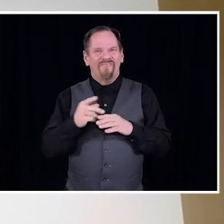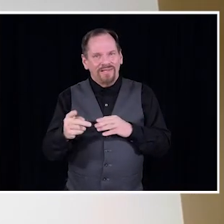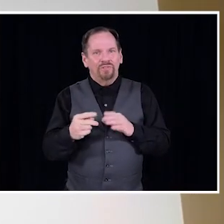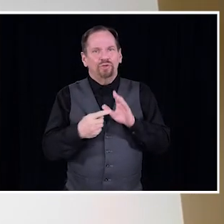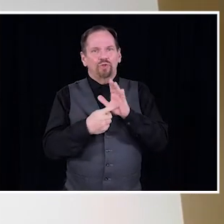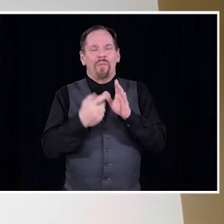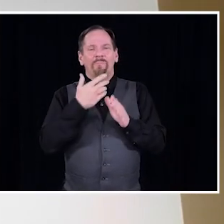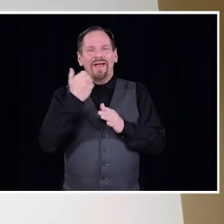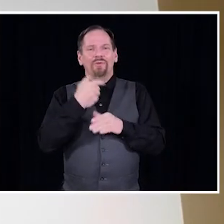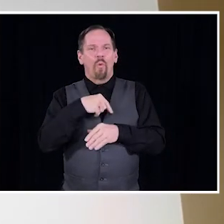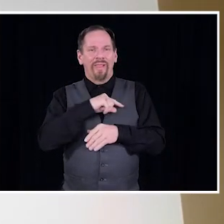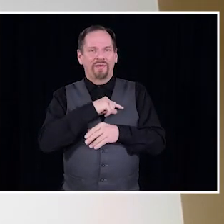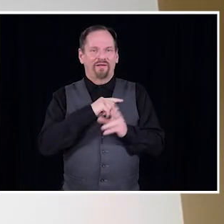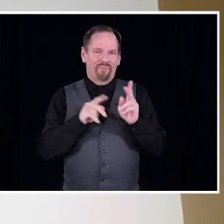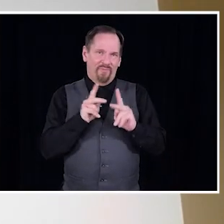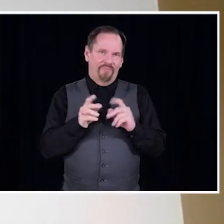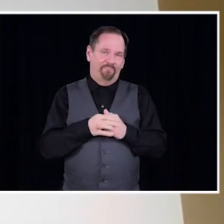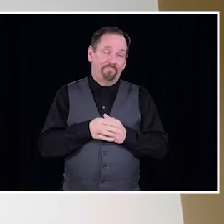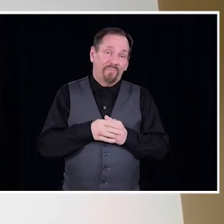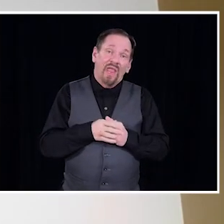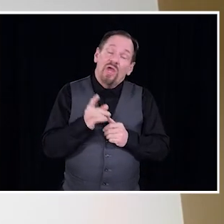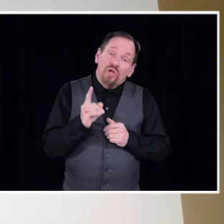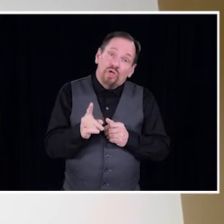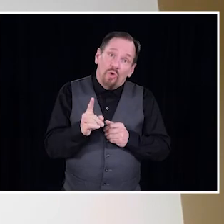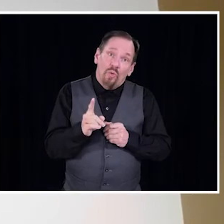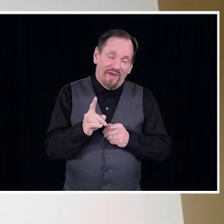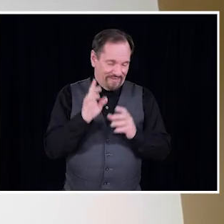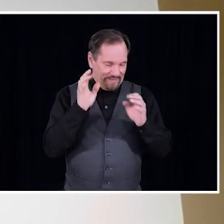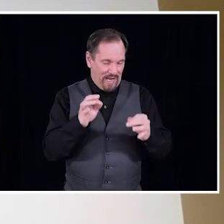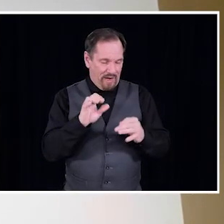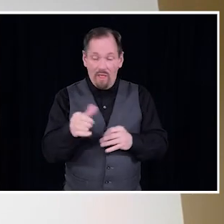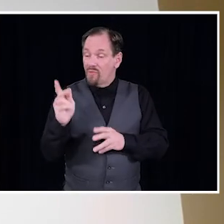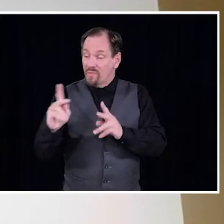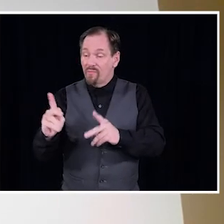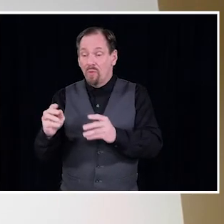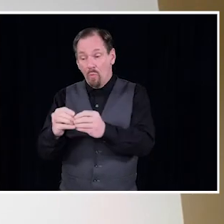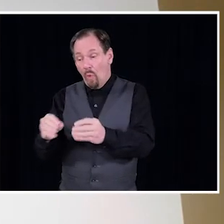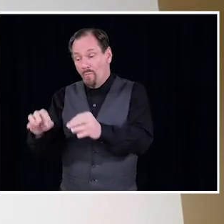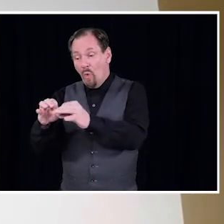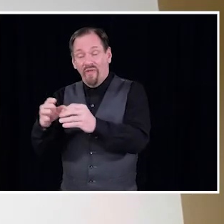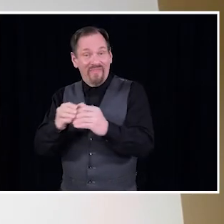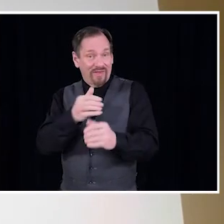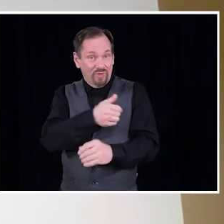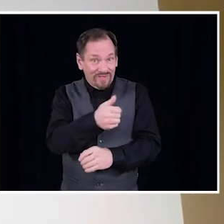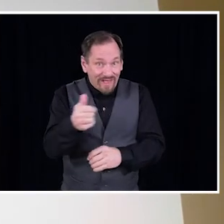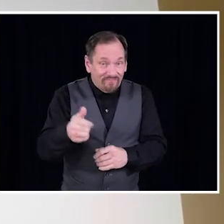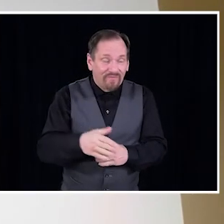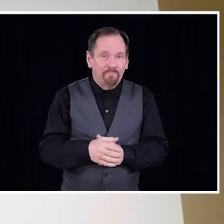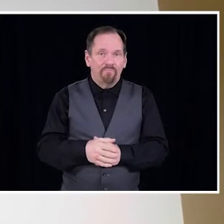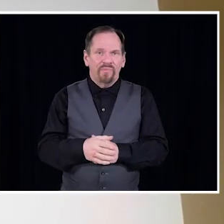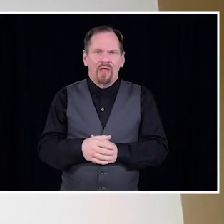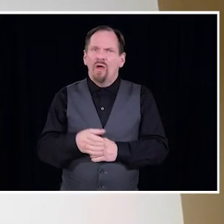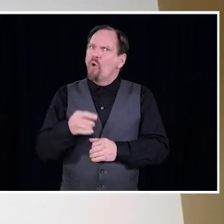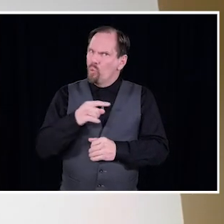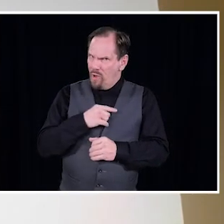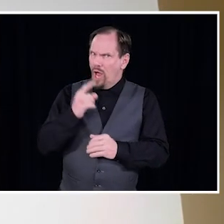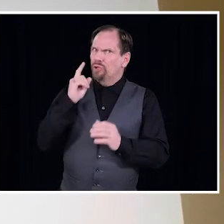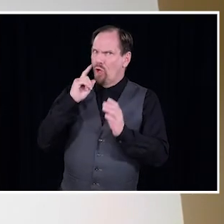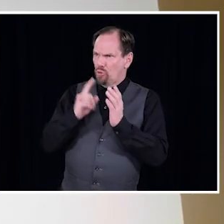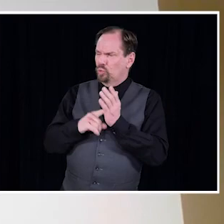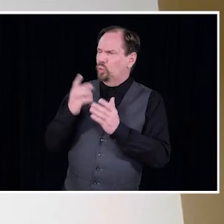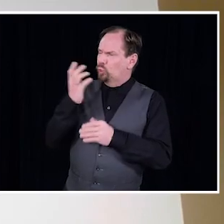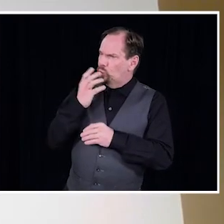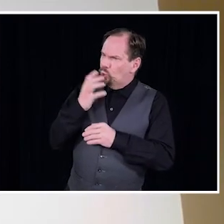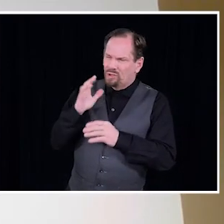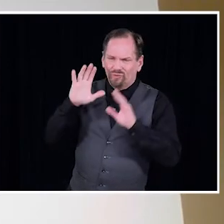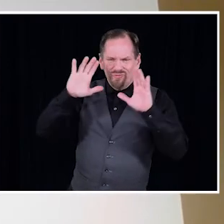qualities of humanity. You have put others before yourselves. We also acknowledge our exceptional faculty under the leadership